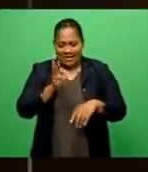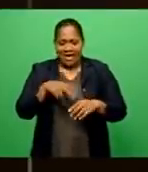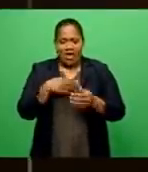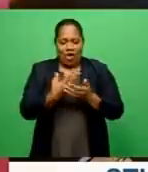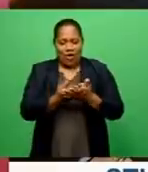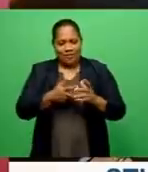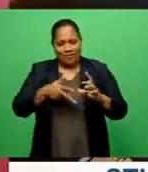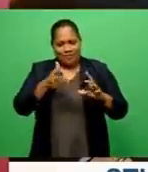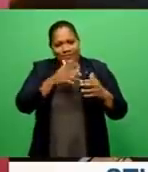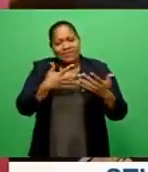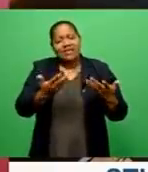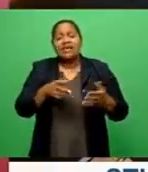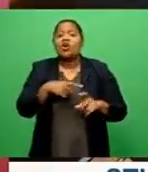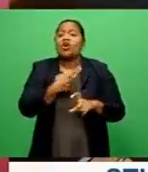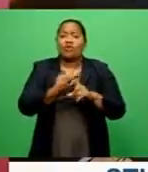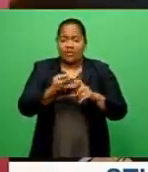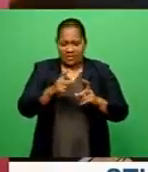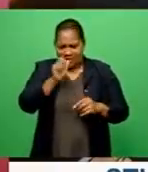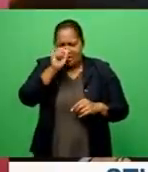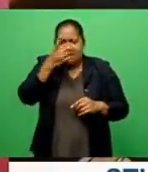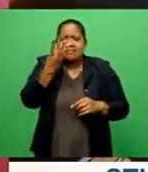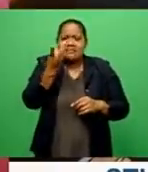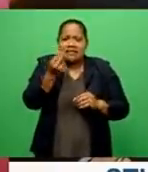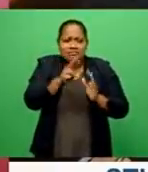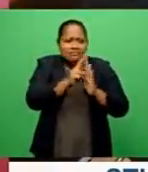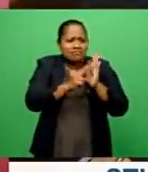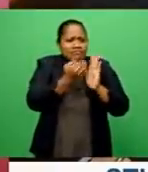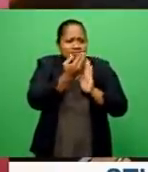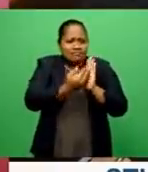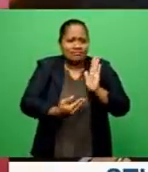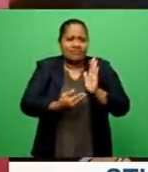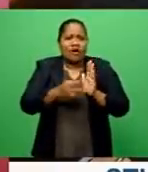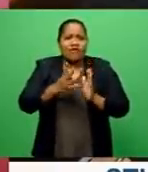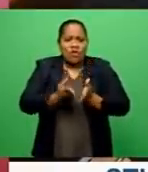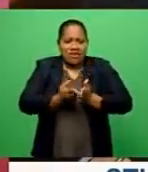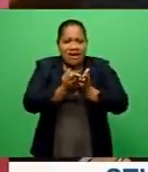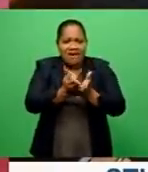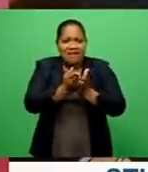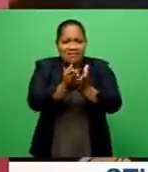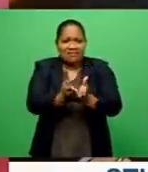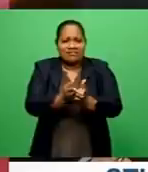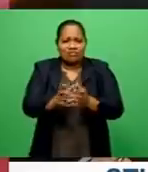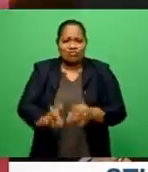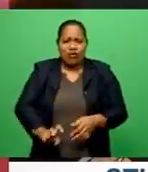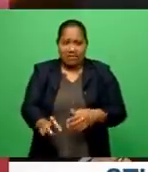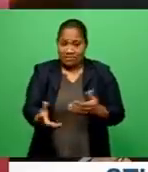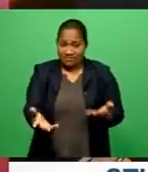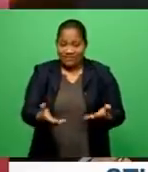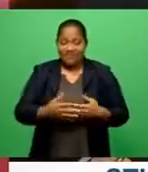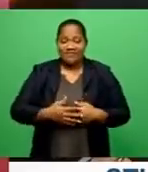us. Korey, I understand there are still some restrictions on inter-island travel.